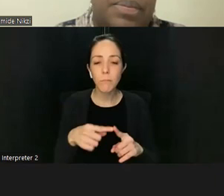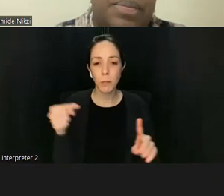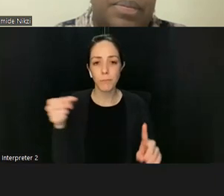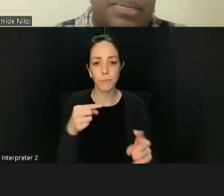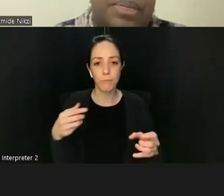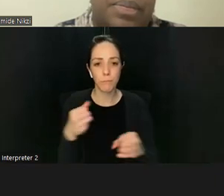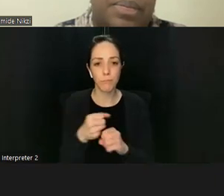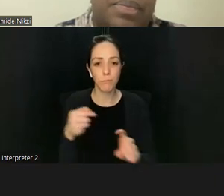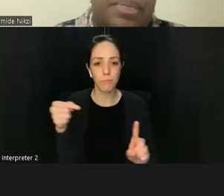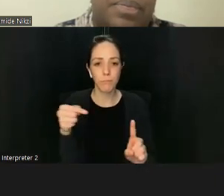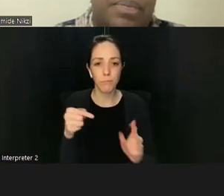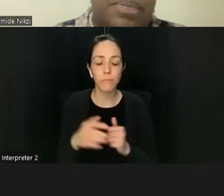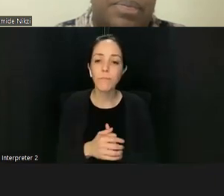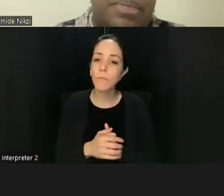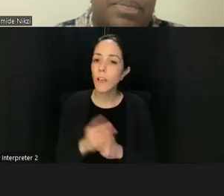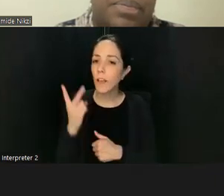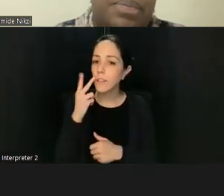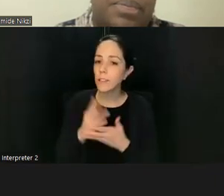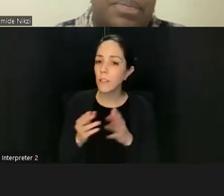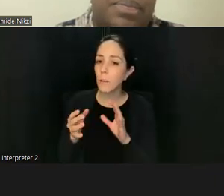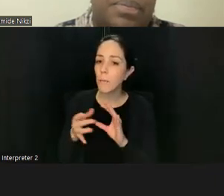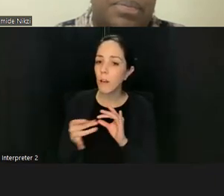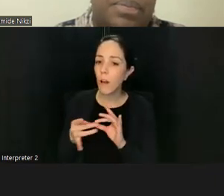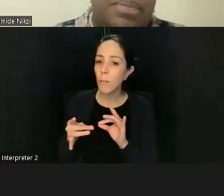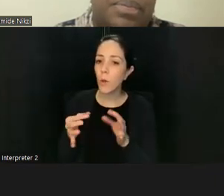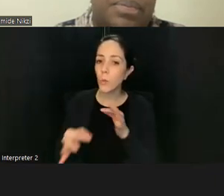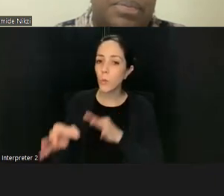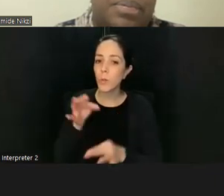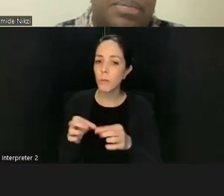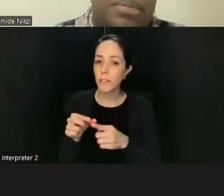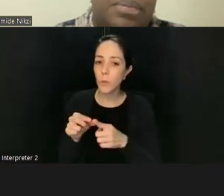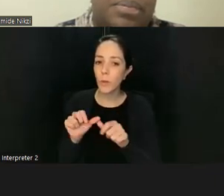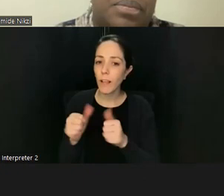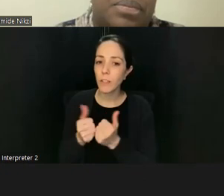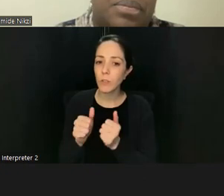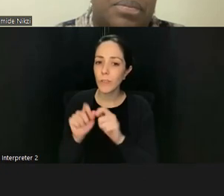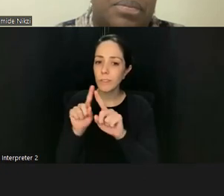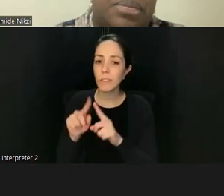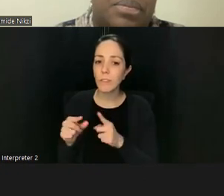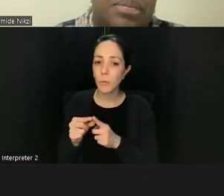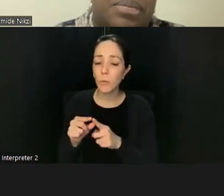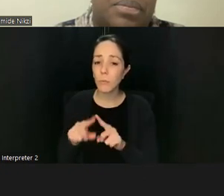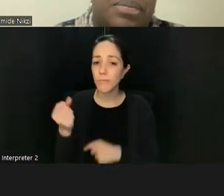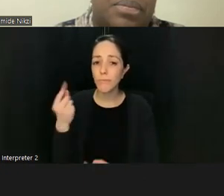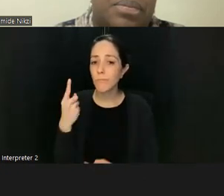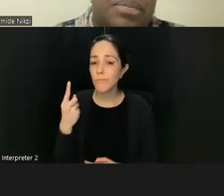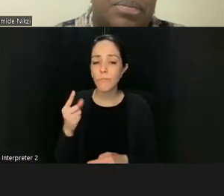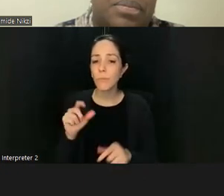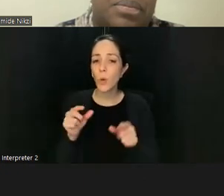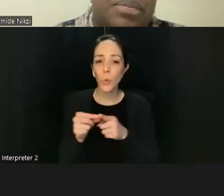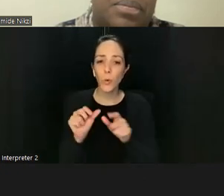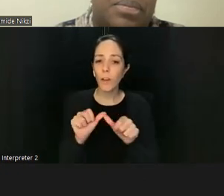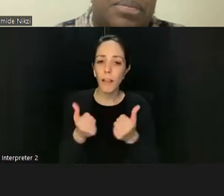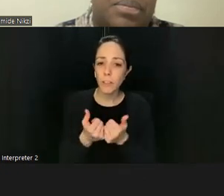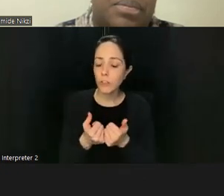I see that there was some comment about replacing the word agency with something else. There are lots of places where I think the word agency can just be replaced by the word